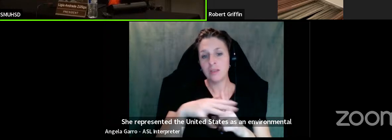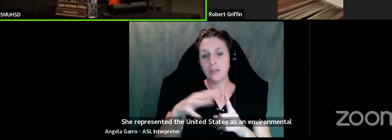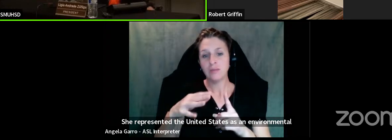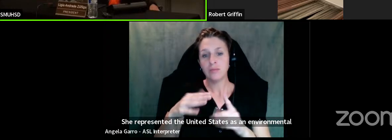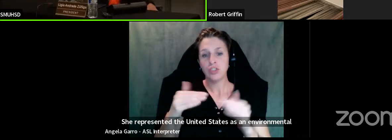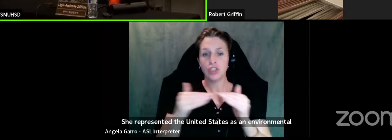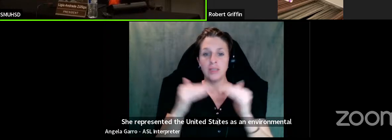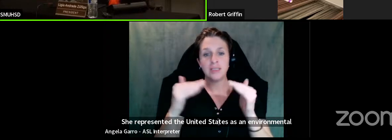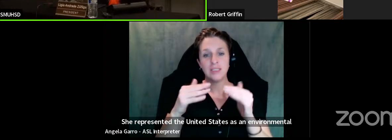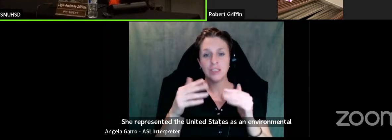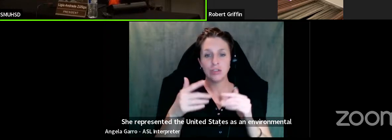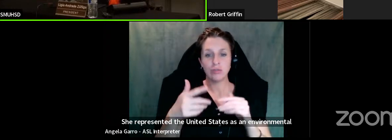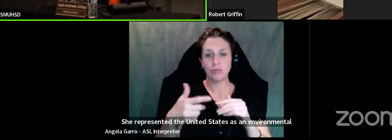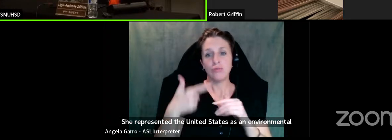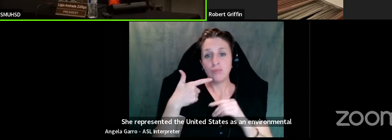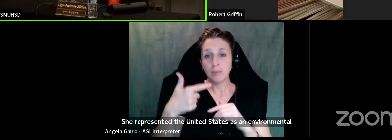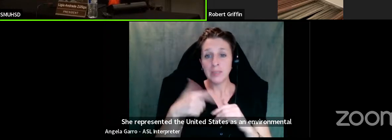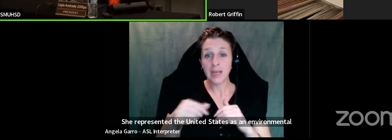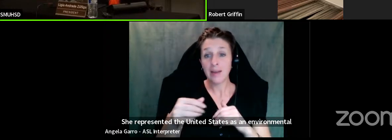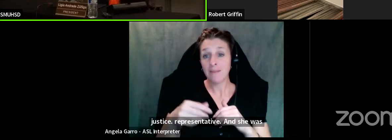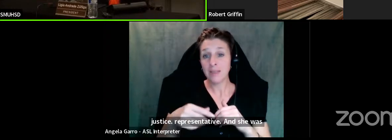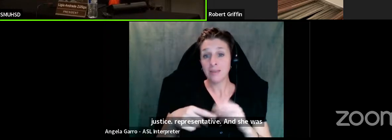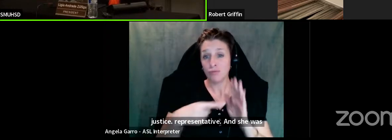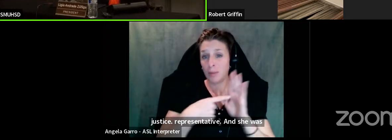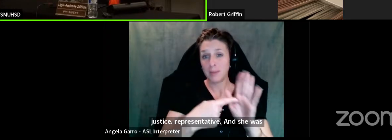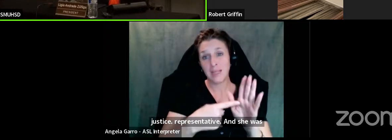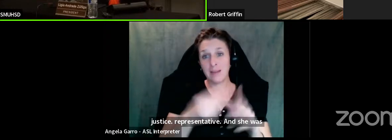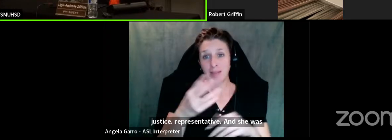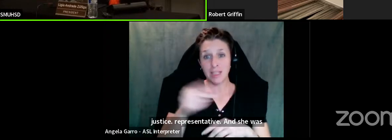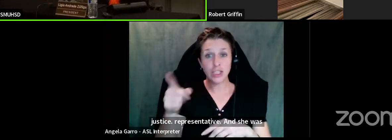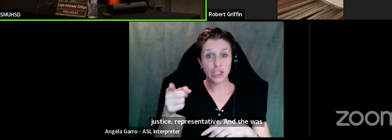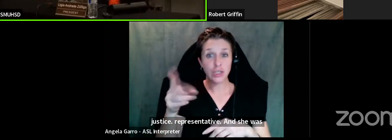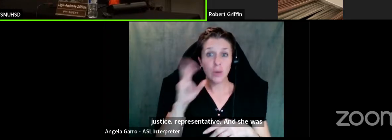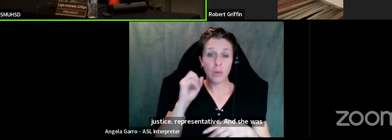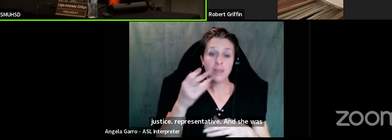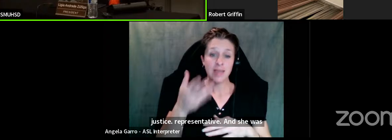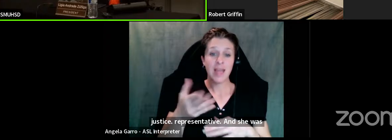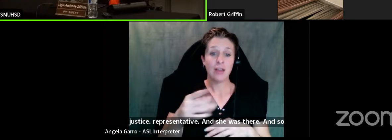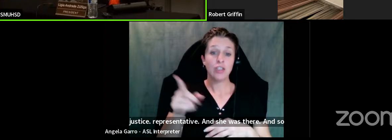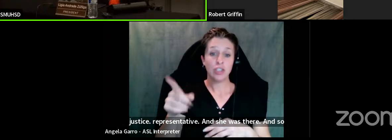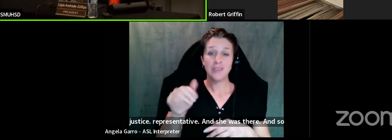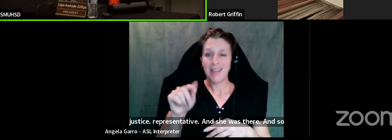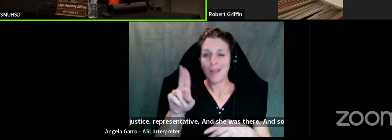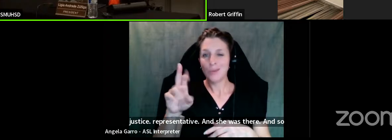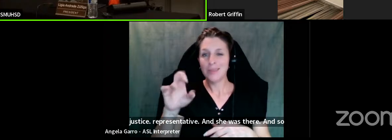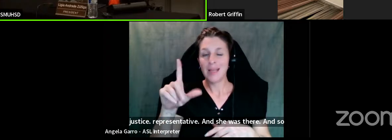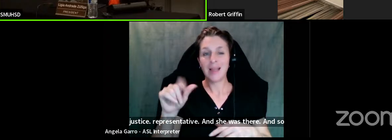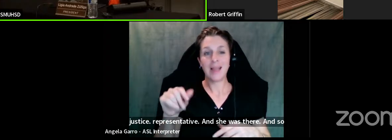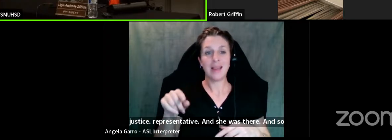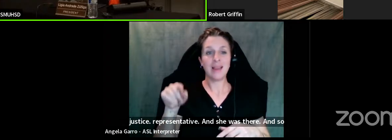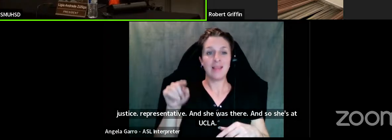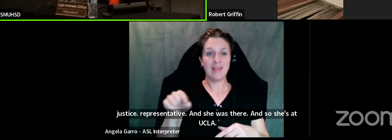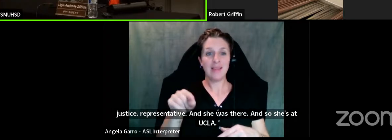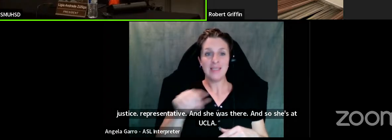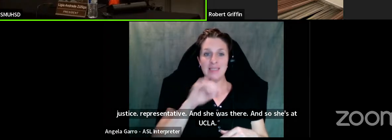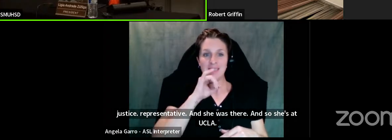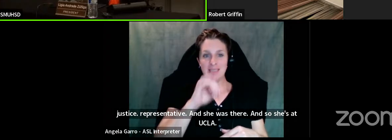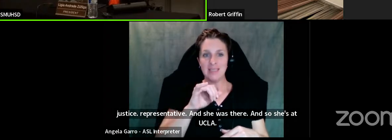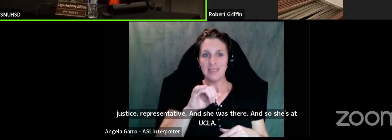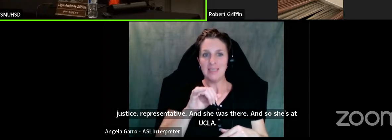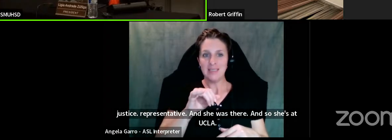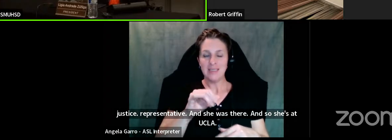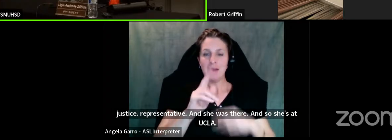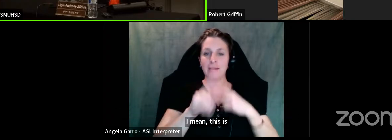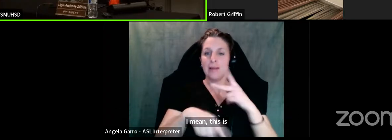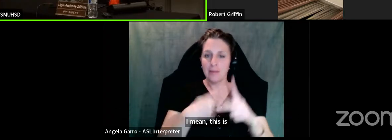representative, and she was there. And so she's at UCLA. I mean, this is the caliber of